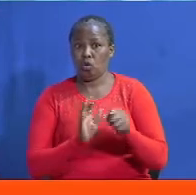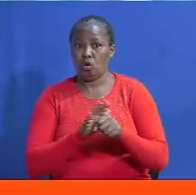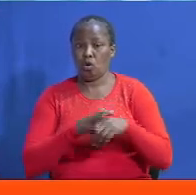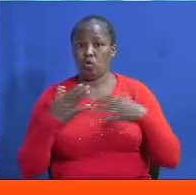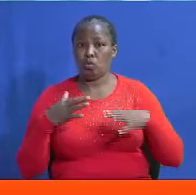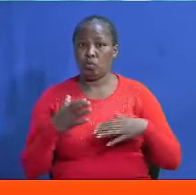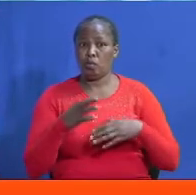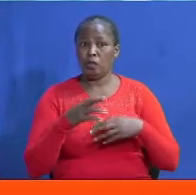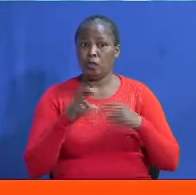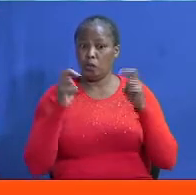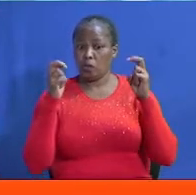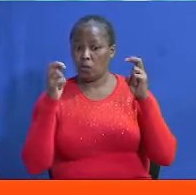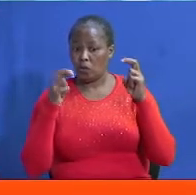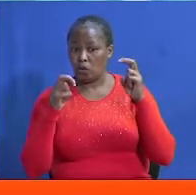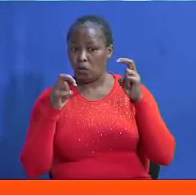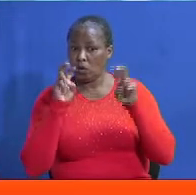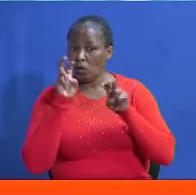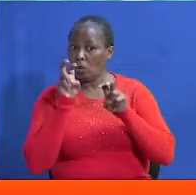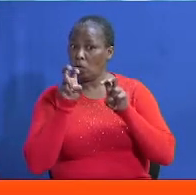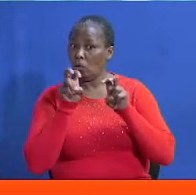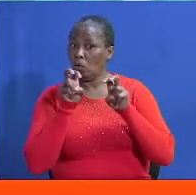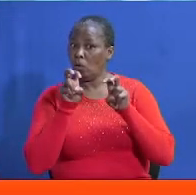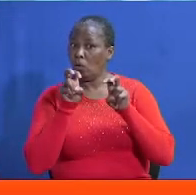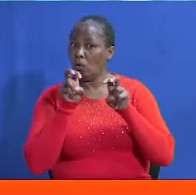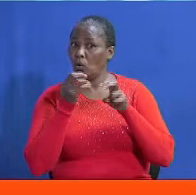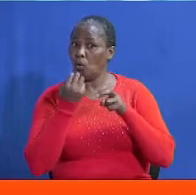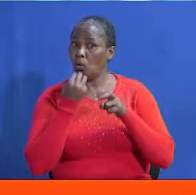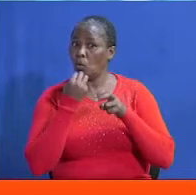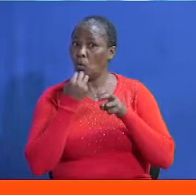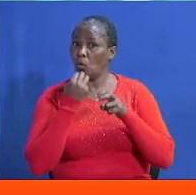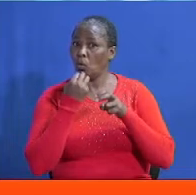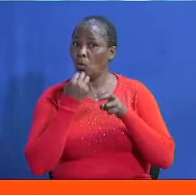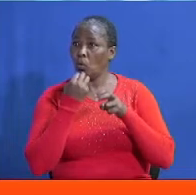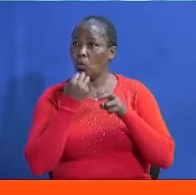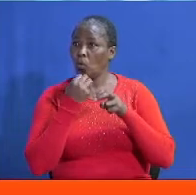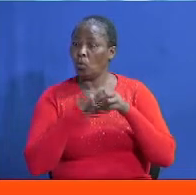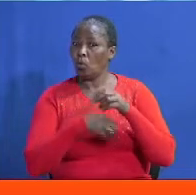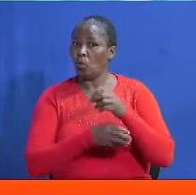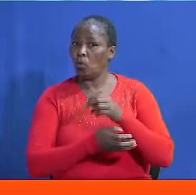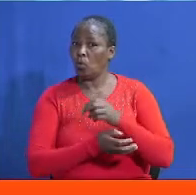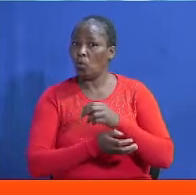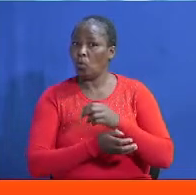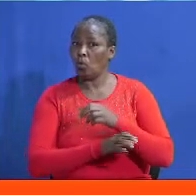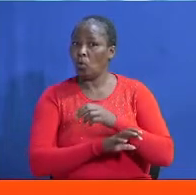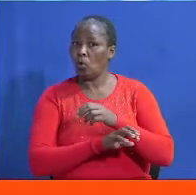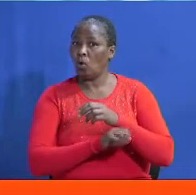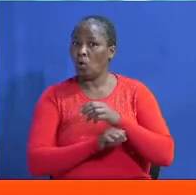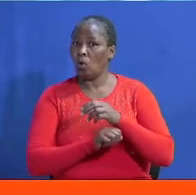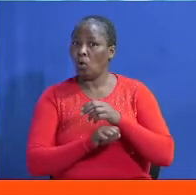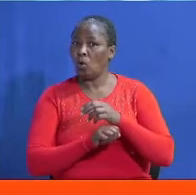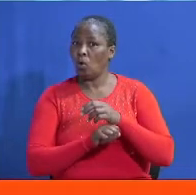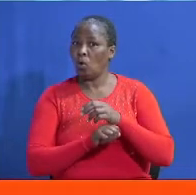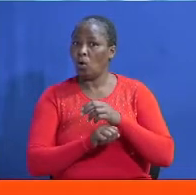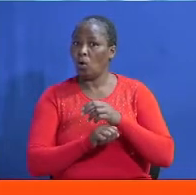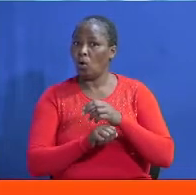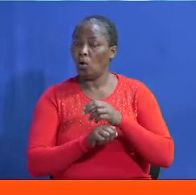watching, mm-hmm. now you need to go a little lower. Right. You need to bribe polling clerks. Yeah, that is if you want to win elections.